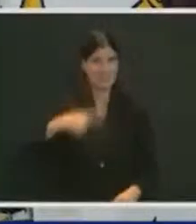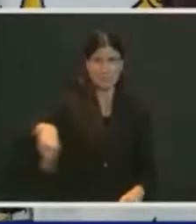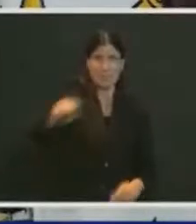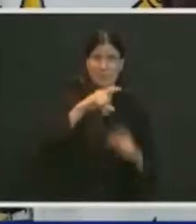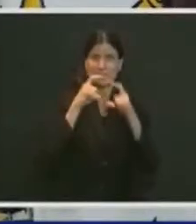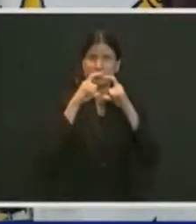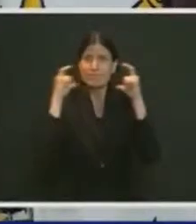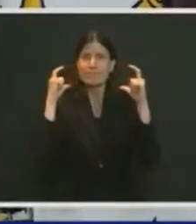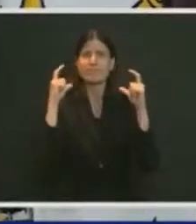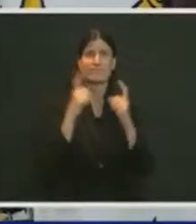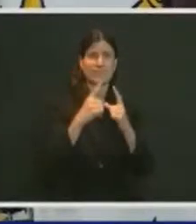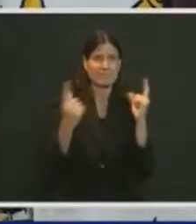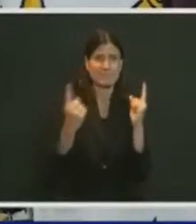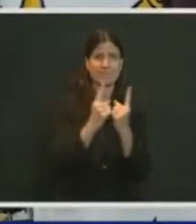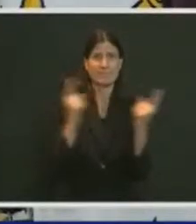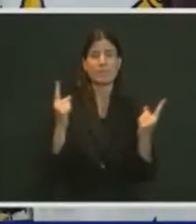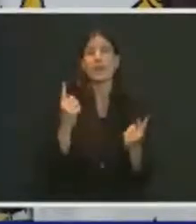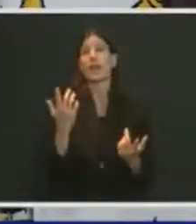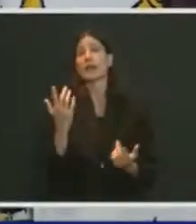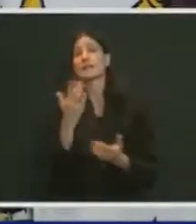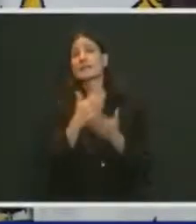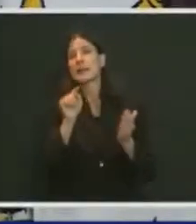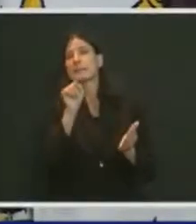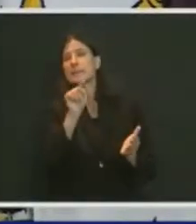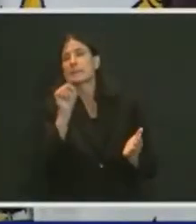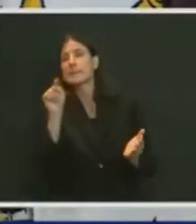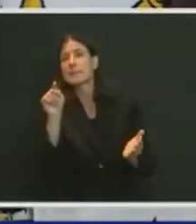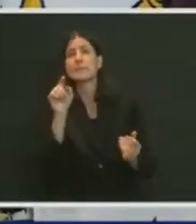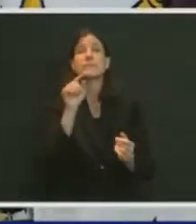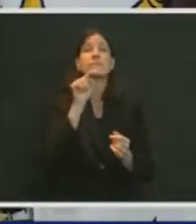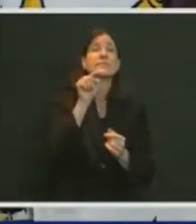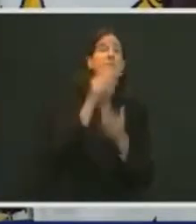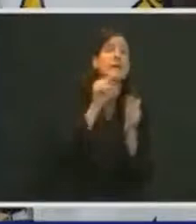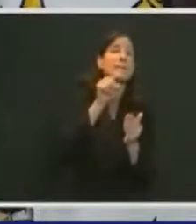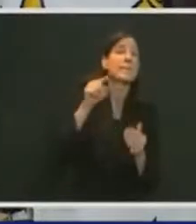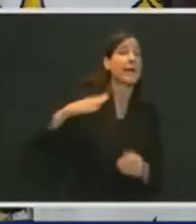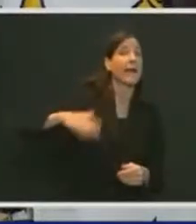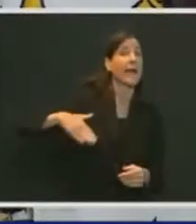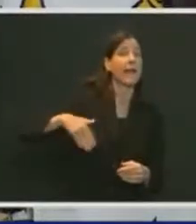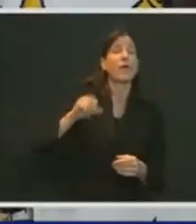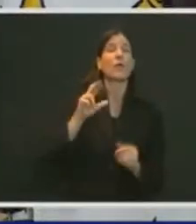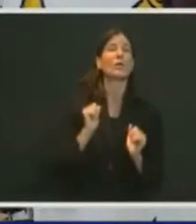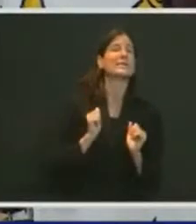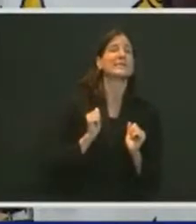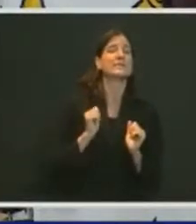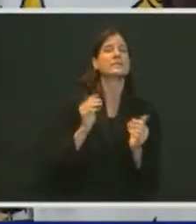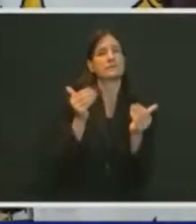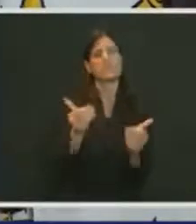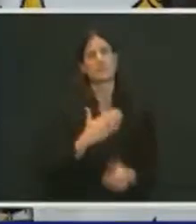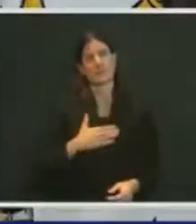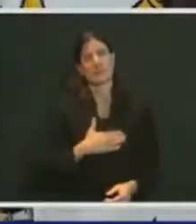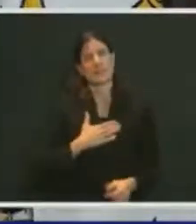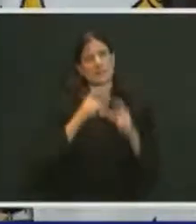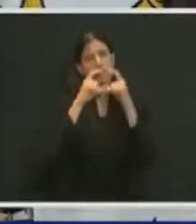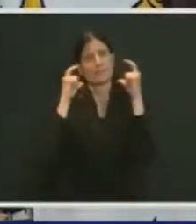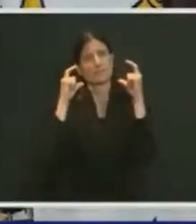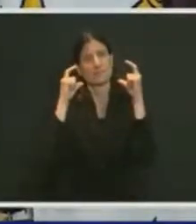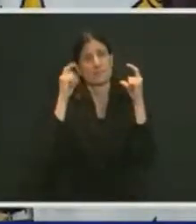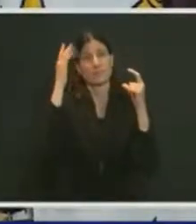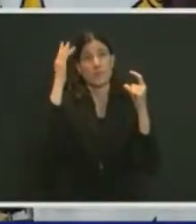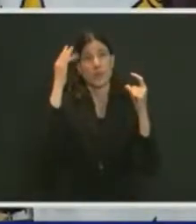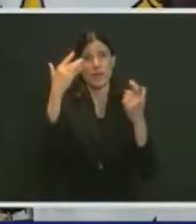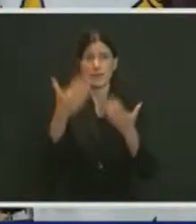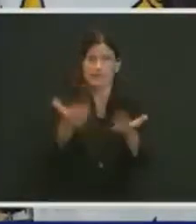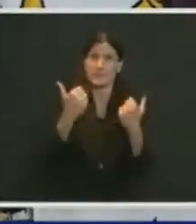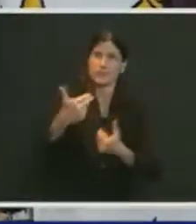not everybody. If you're not doing it, I'm asking you to please grab a mask and go ahead and join the club. It's the right thing